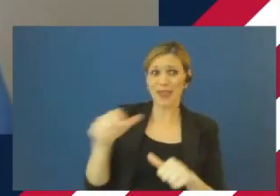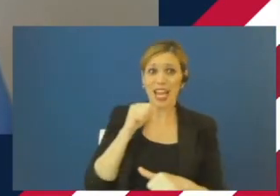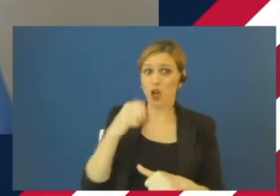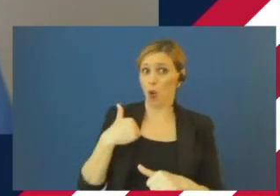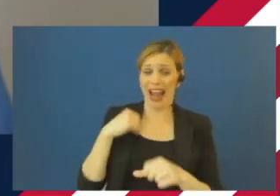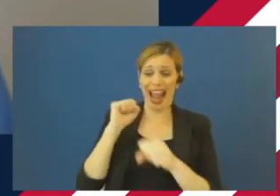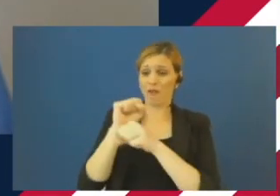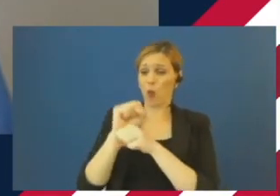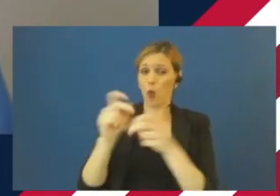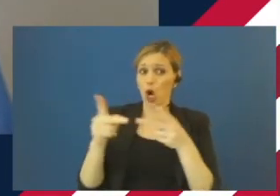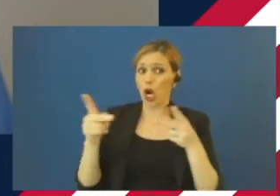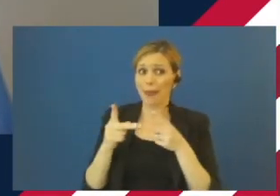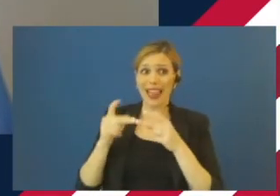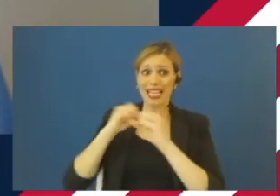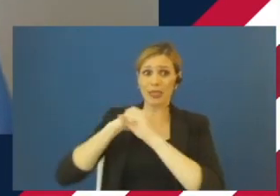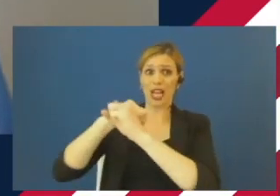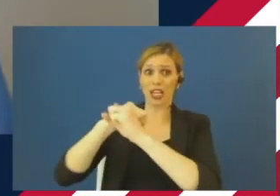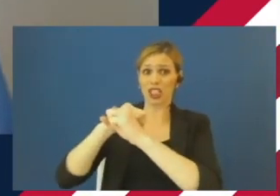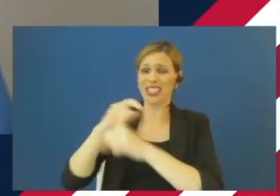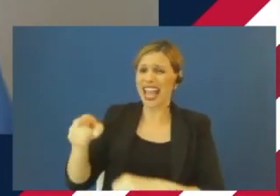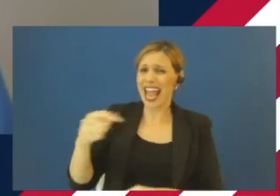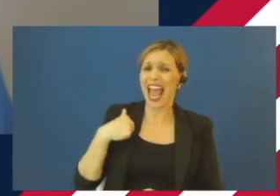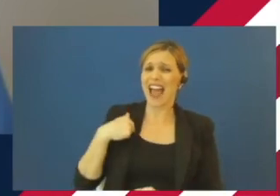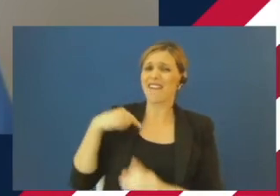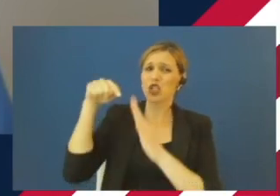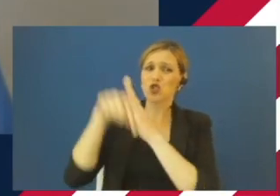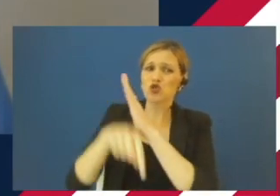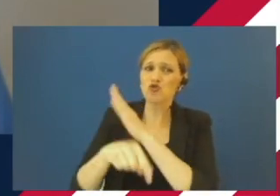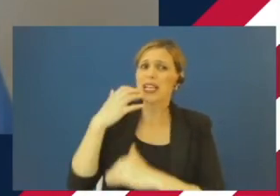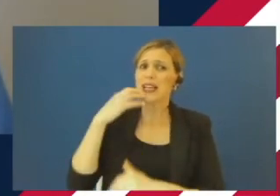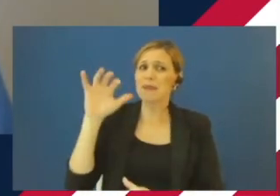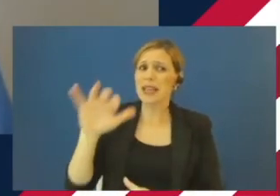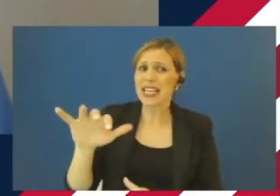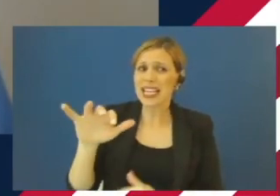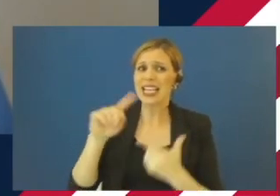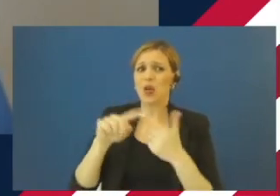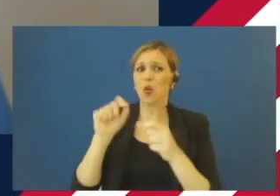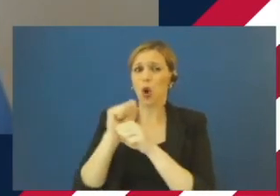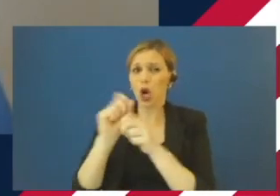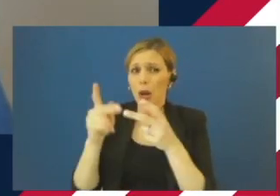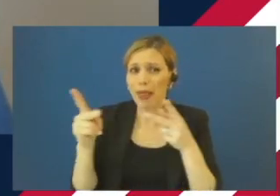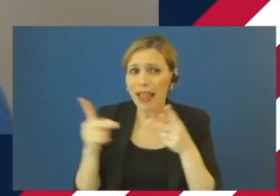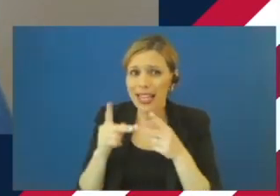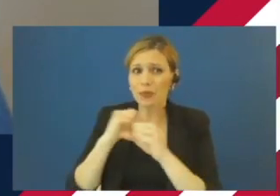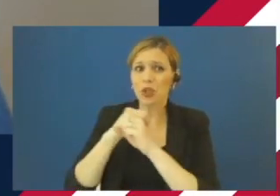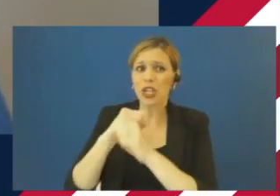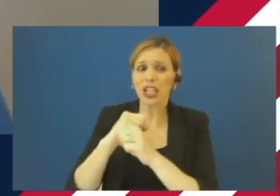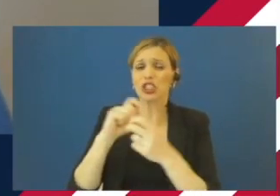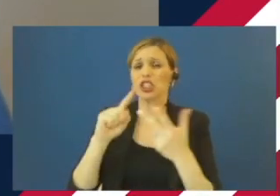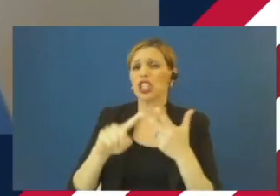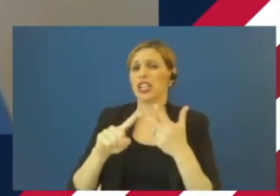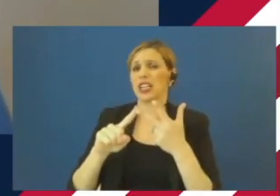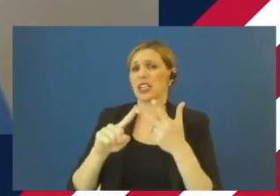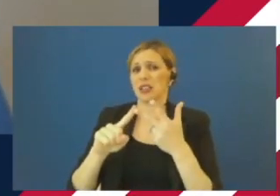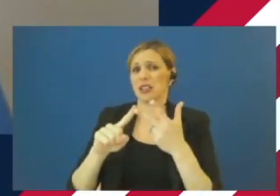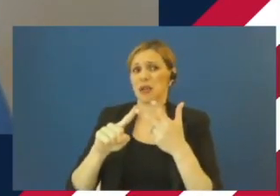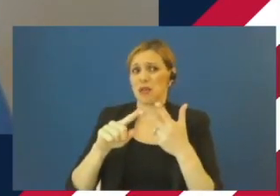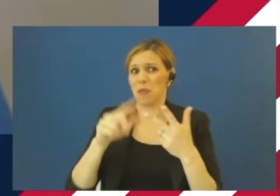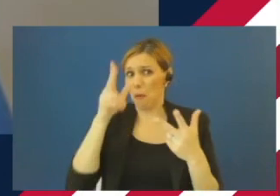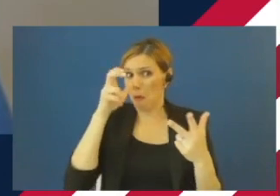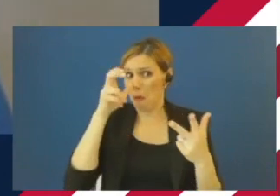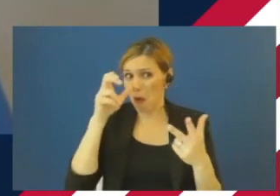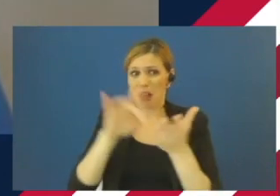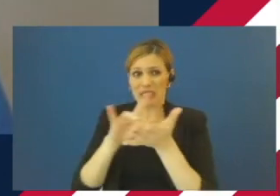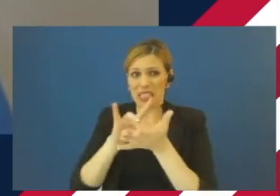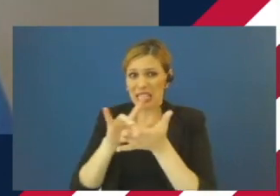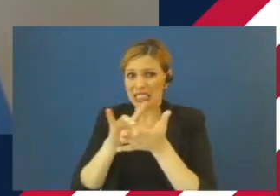extreme heat, respiratory threats, and chemical pesticide exposure. It is time to stand up against the racism and provide